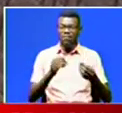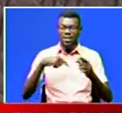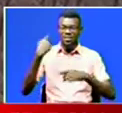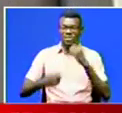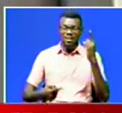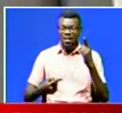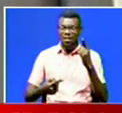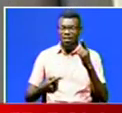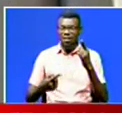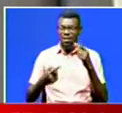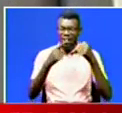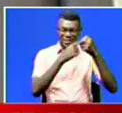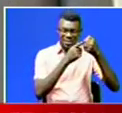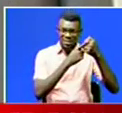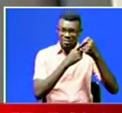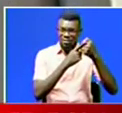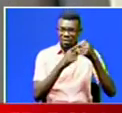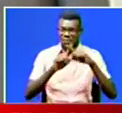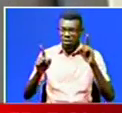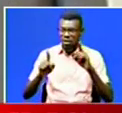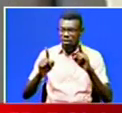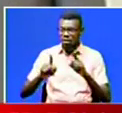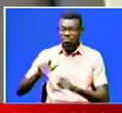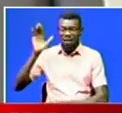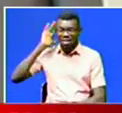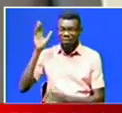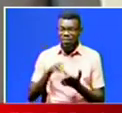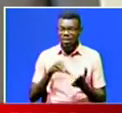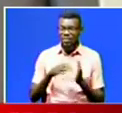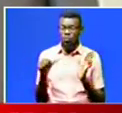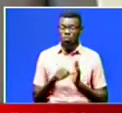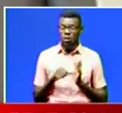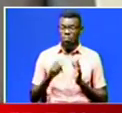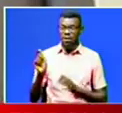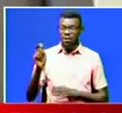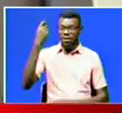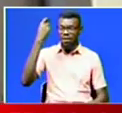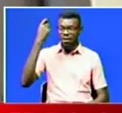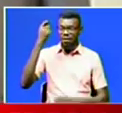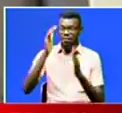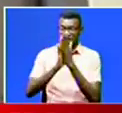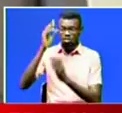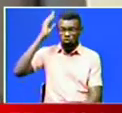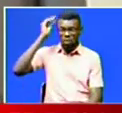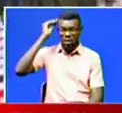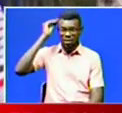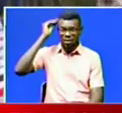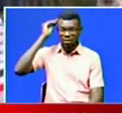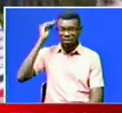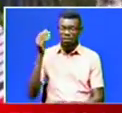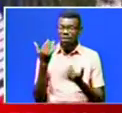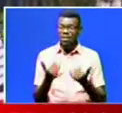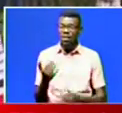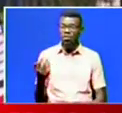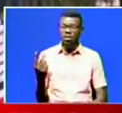year. A hearing when a major showdown yet again looms between Kenya and the Federal Republic of Somalia. Now